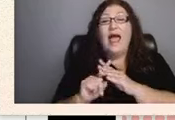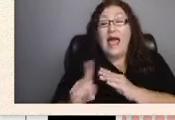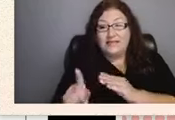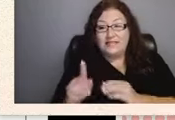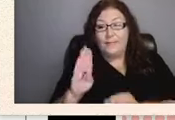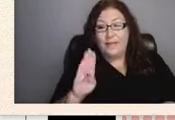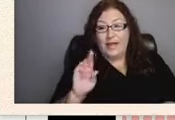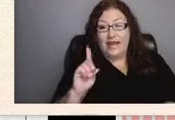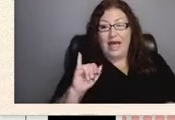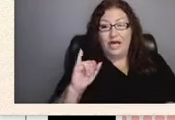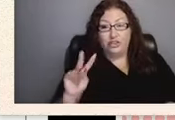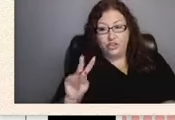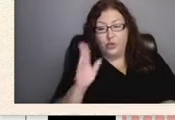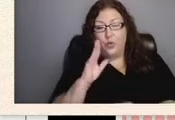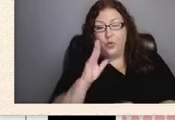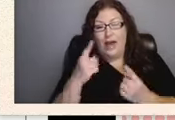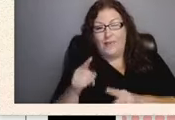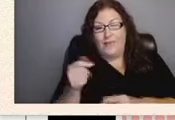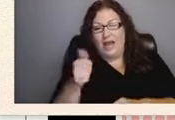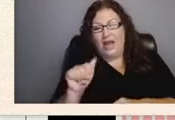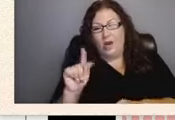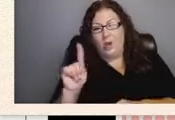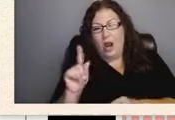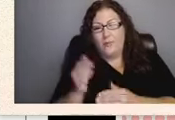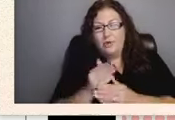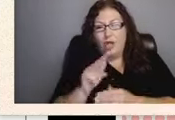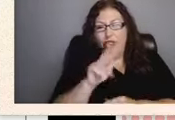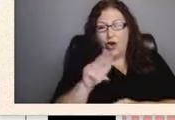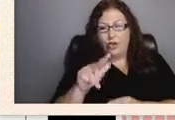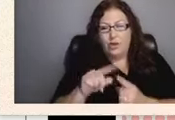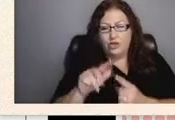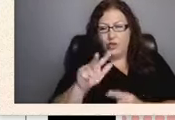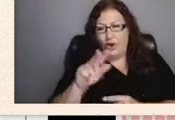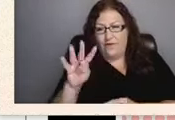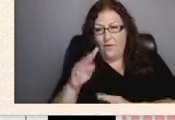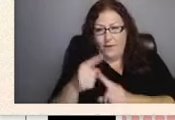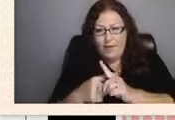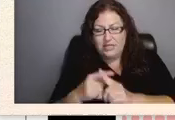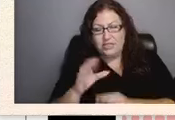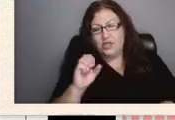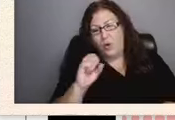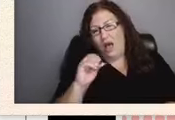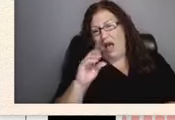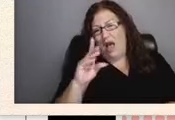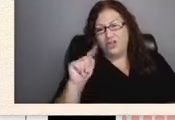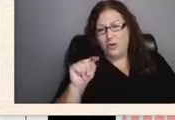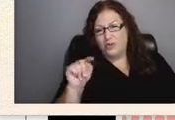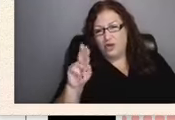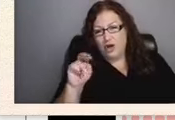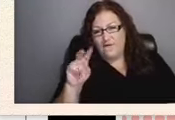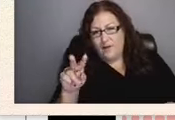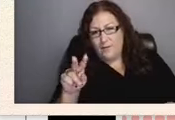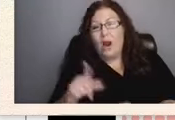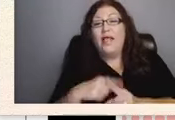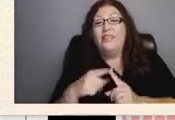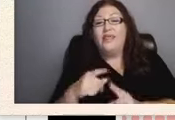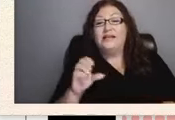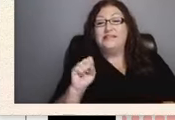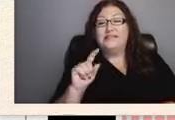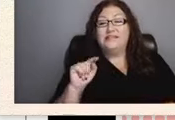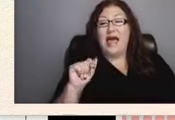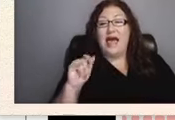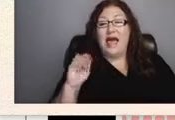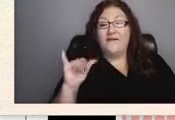happen anywhere between 33 and 34 months, so October to November. And then staffing would